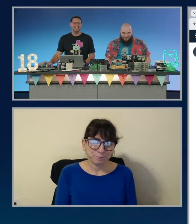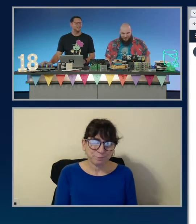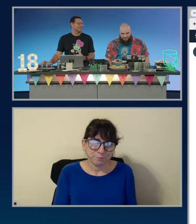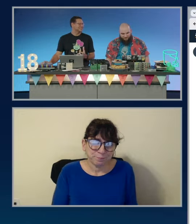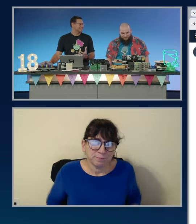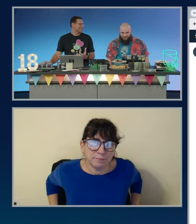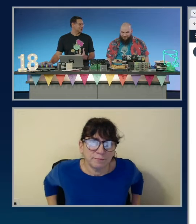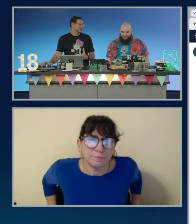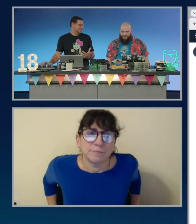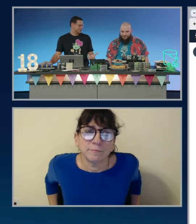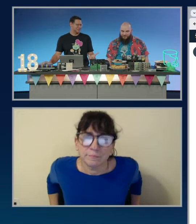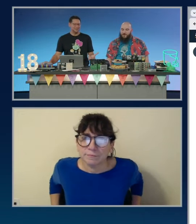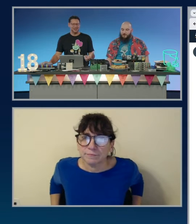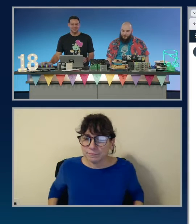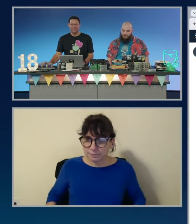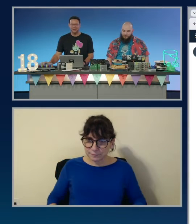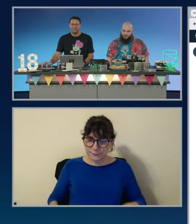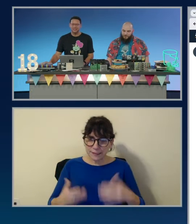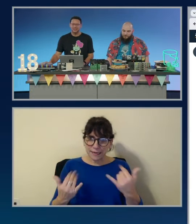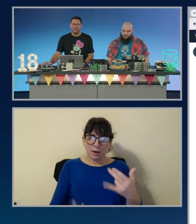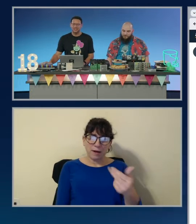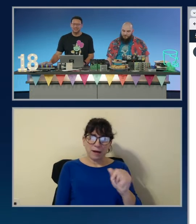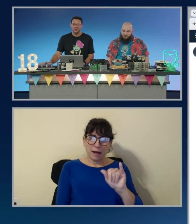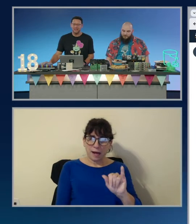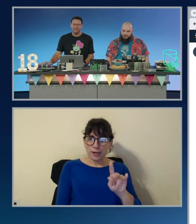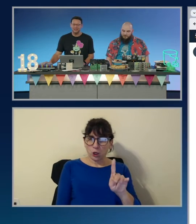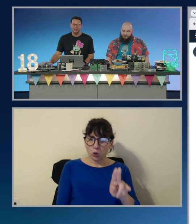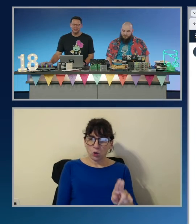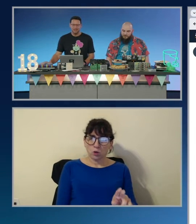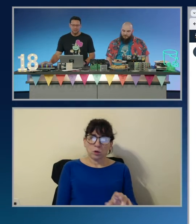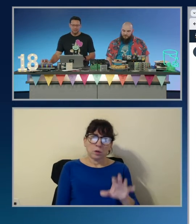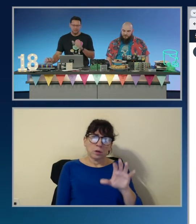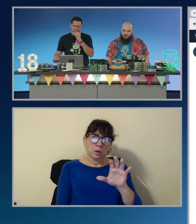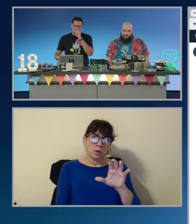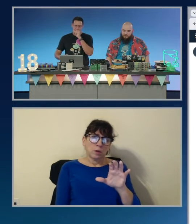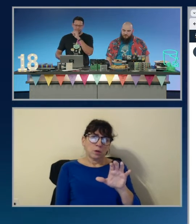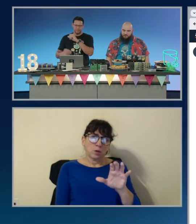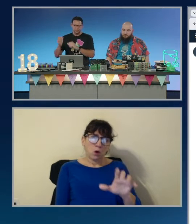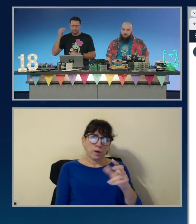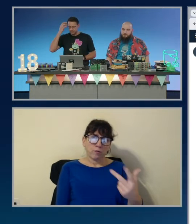Let's take a look and see how Haiku responded to Okay, that. okay. So Claude 3 Haiku says,